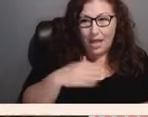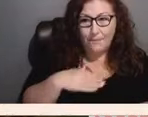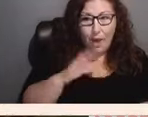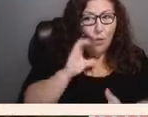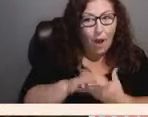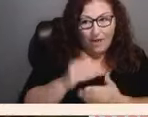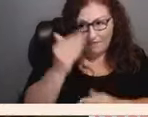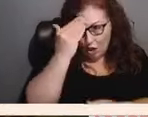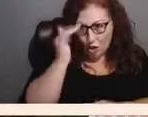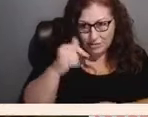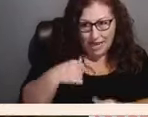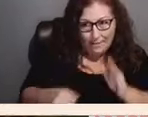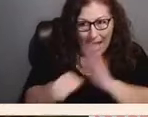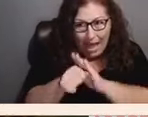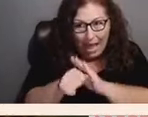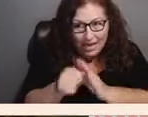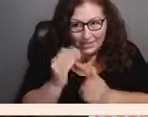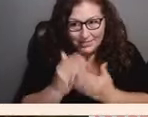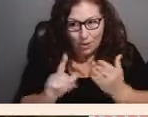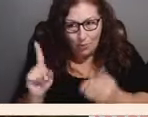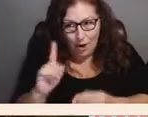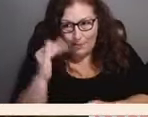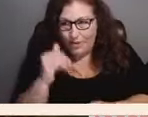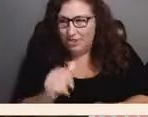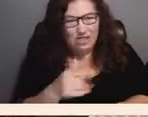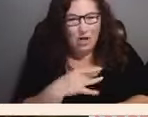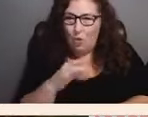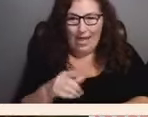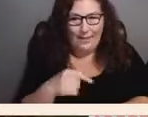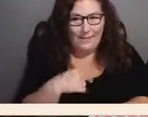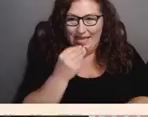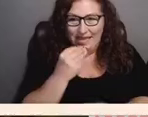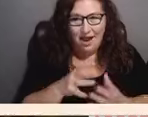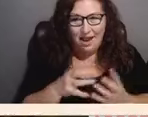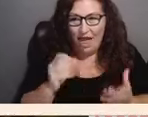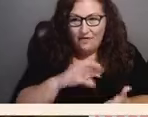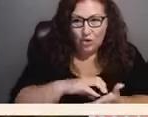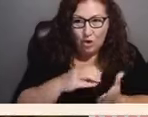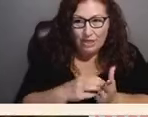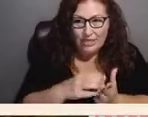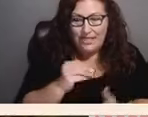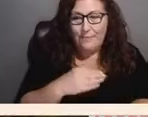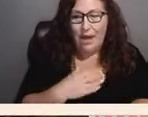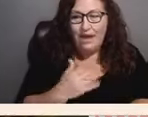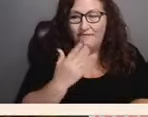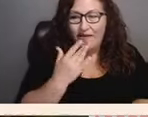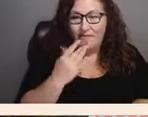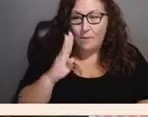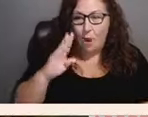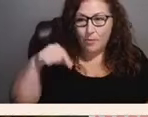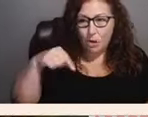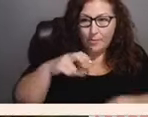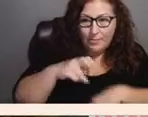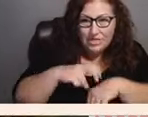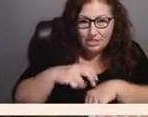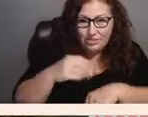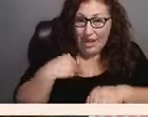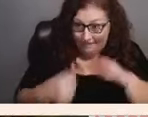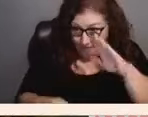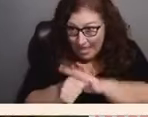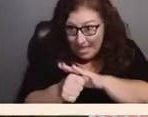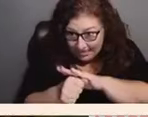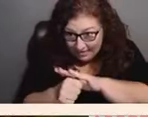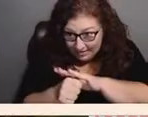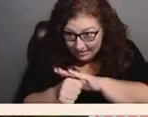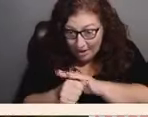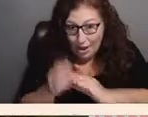somewhere because she don't like me eating a lot of cookies, and my favorite barbecue potato chips. I have it hidden because when you're in the man